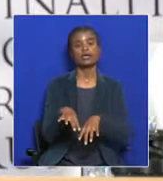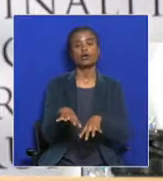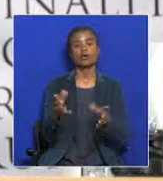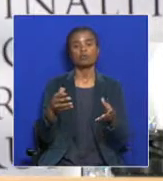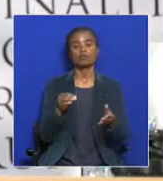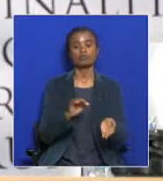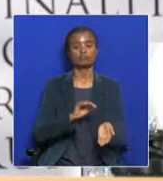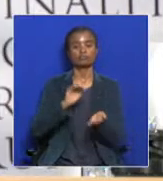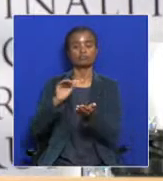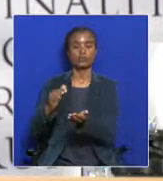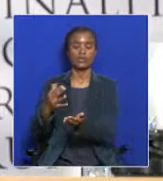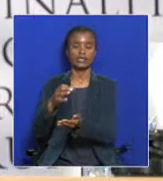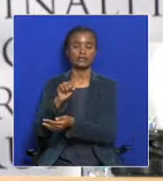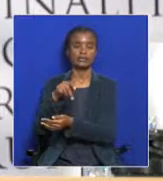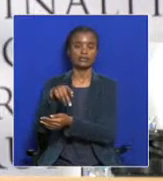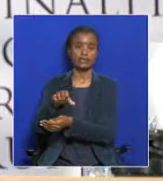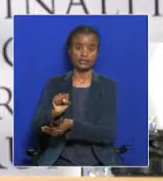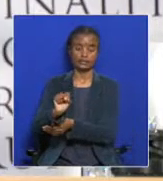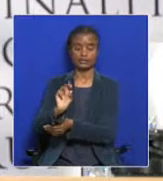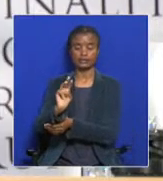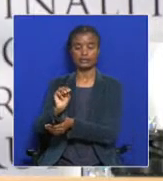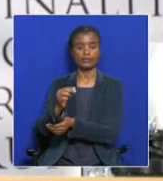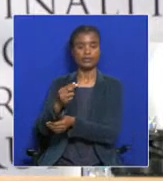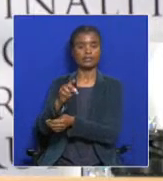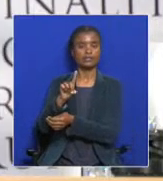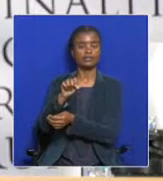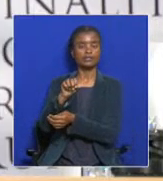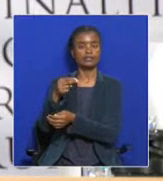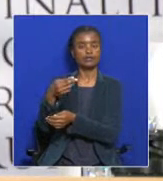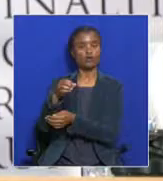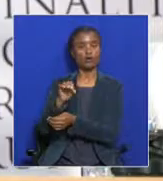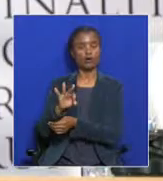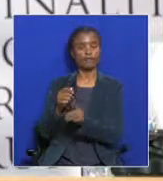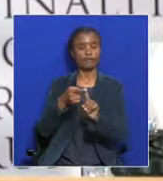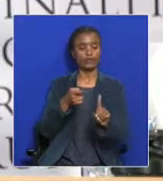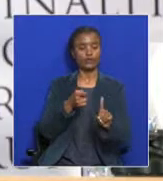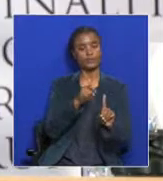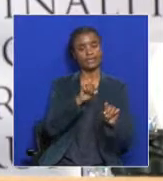from 8th May 2020, yes,